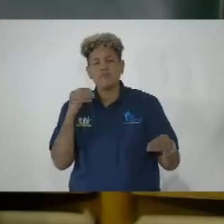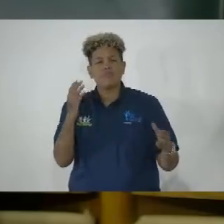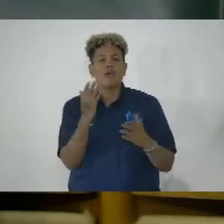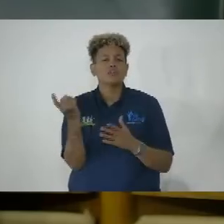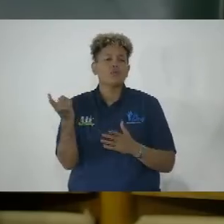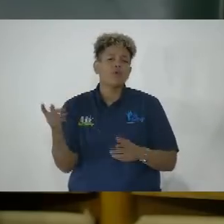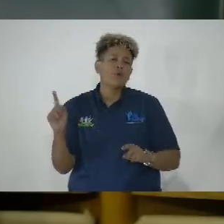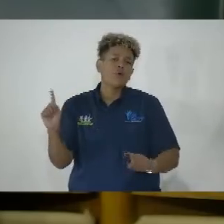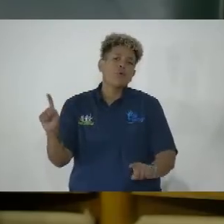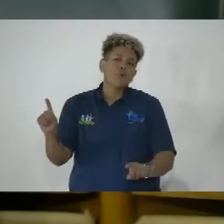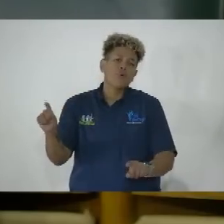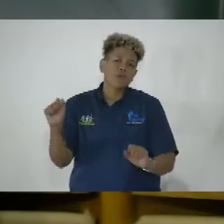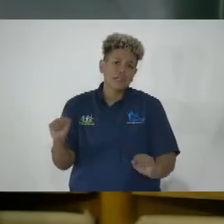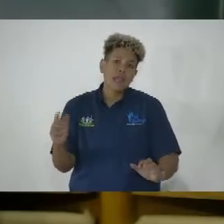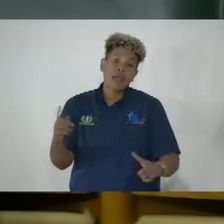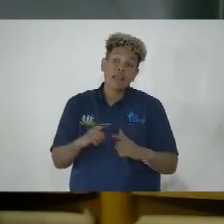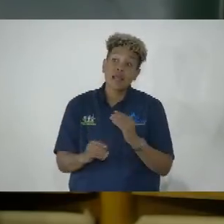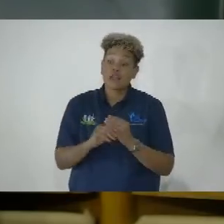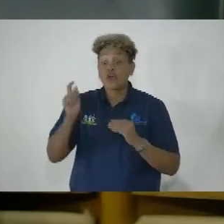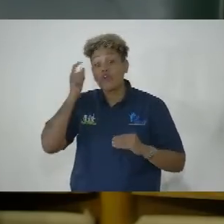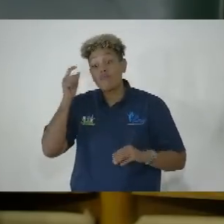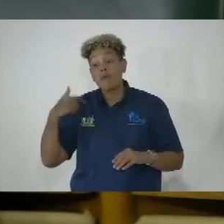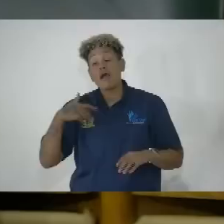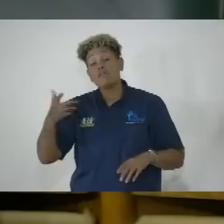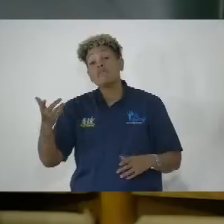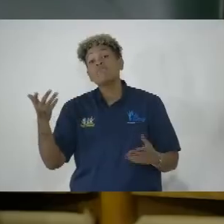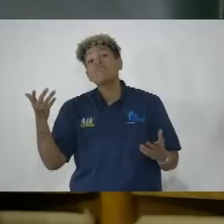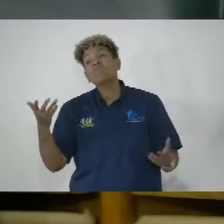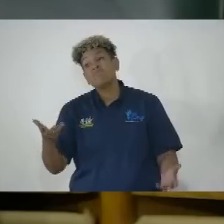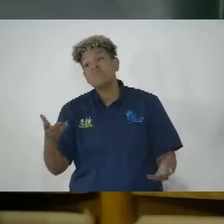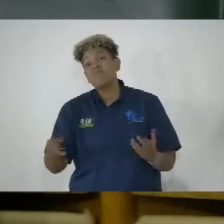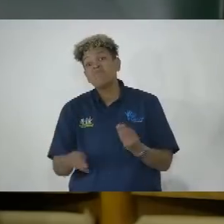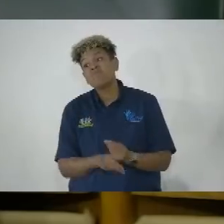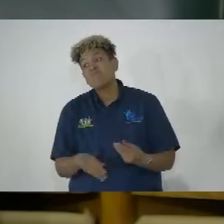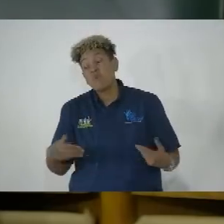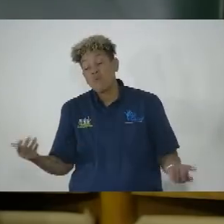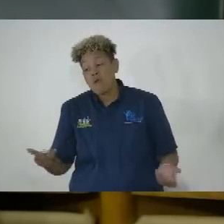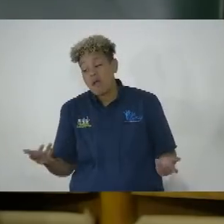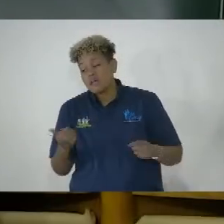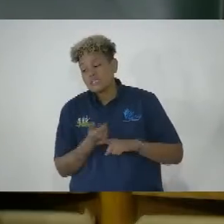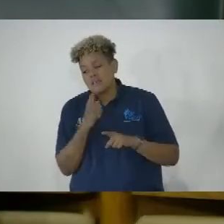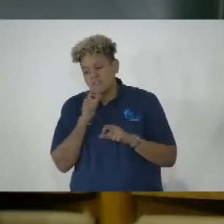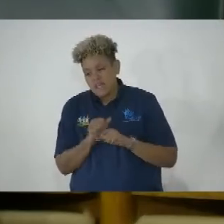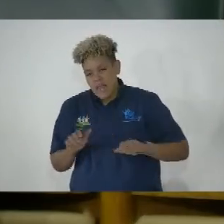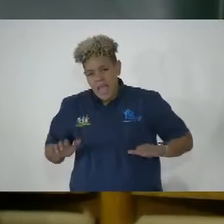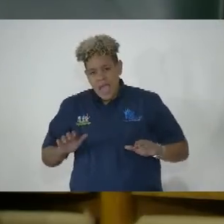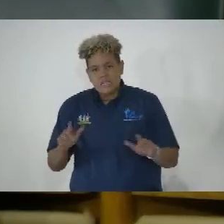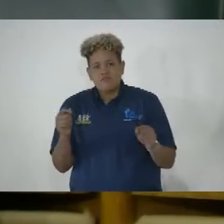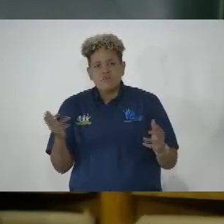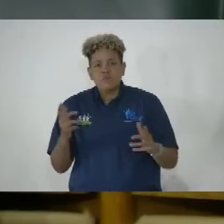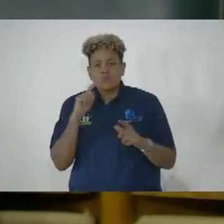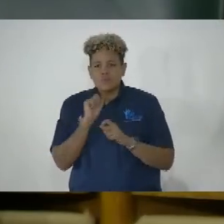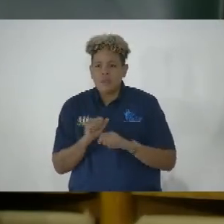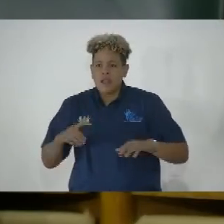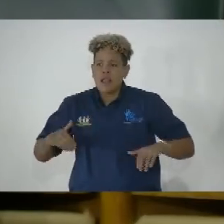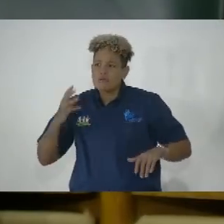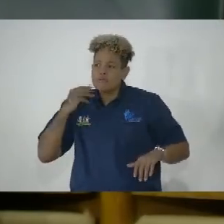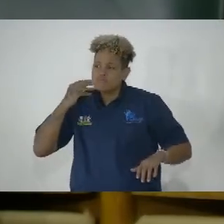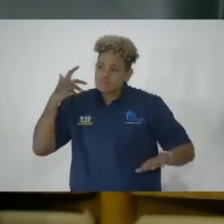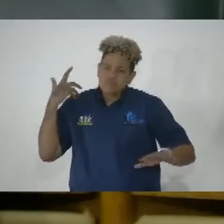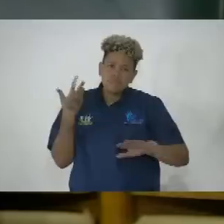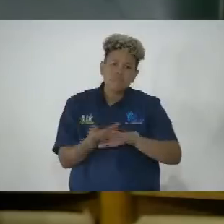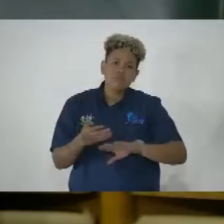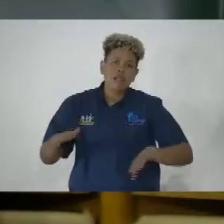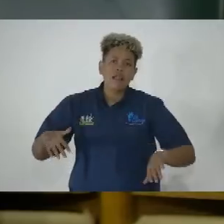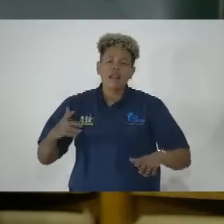them to go. And the government has therefore been active in doing what has been undone, what has